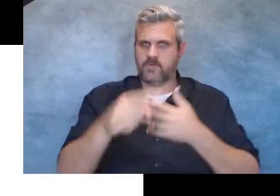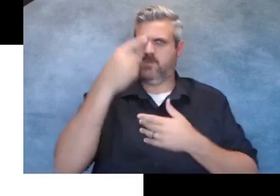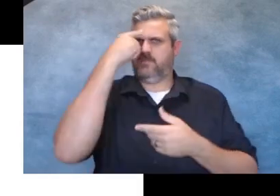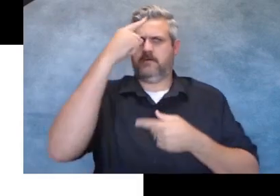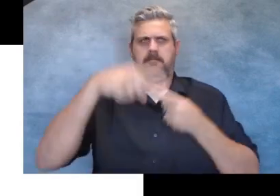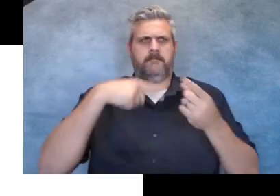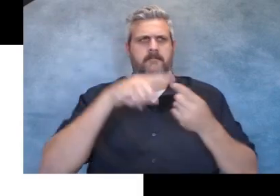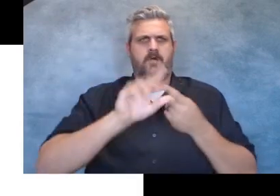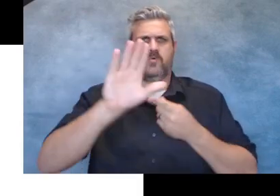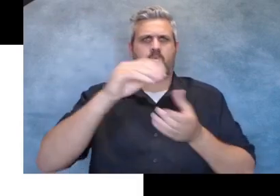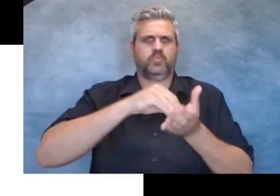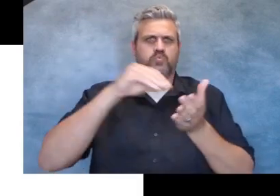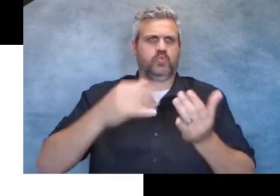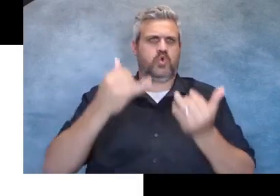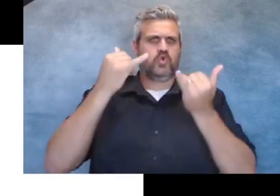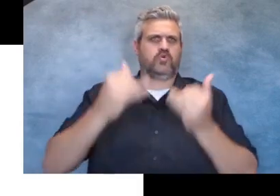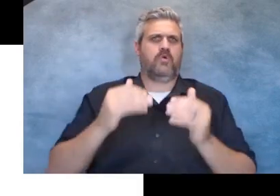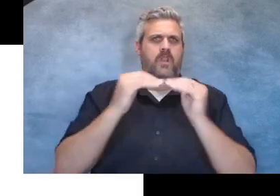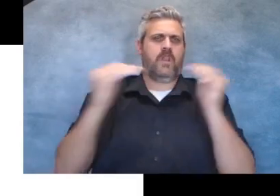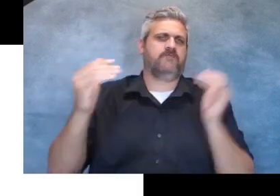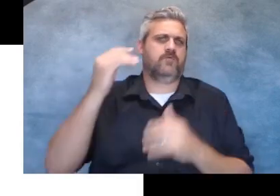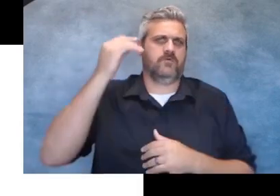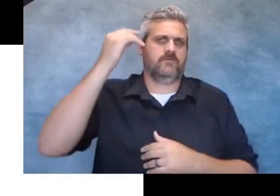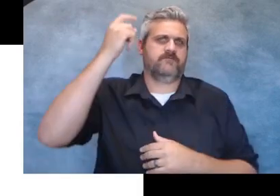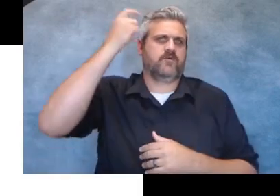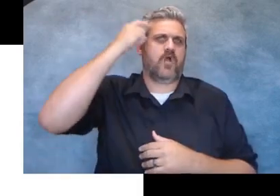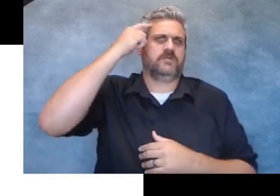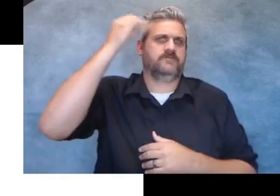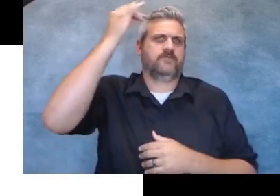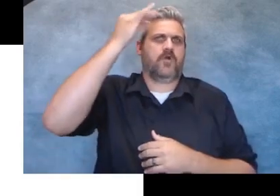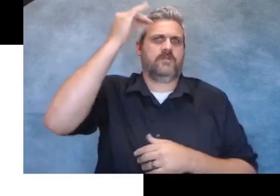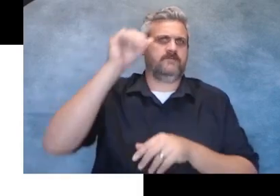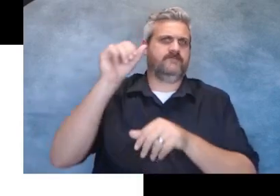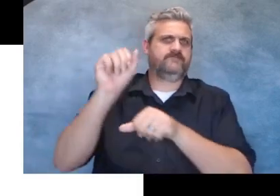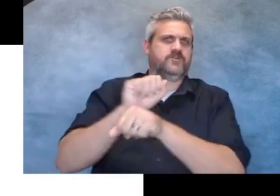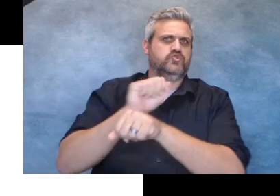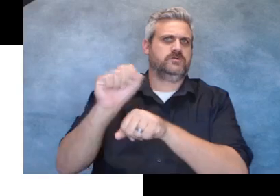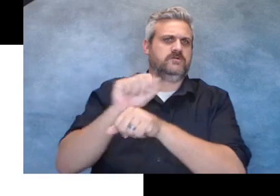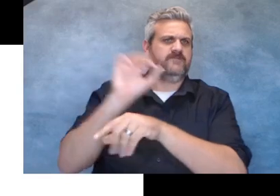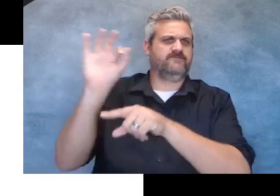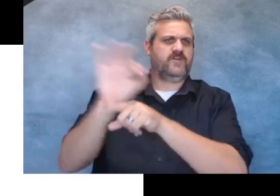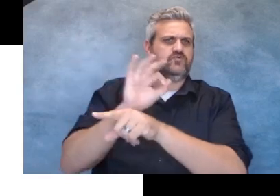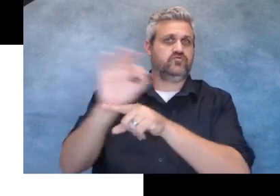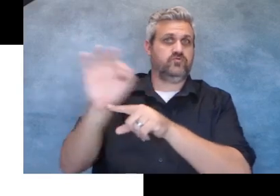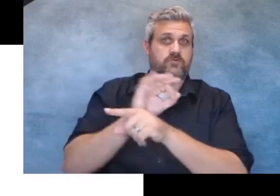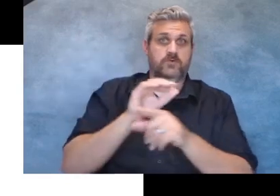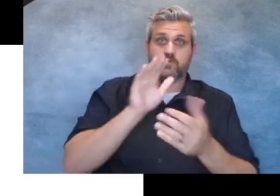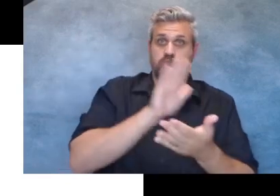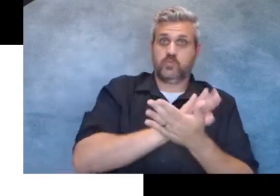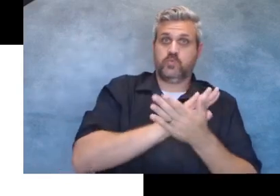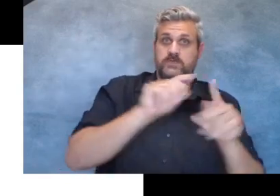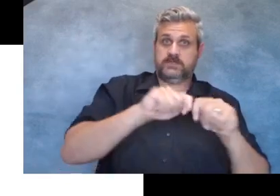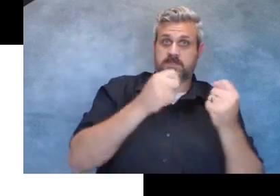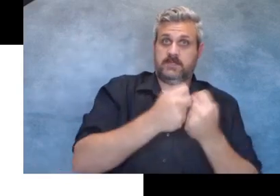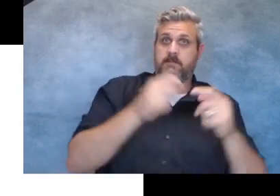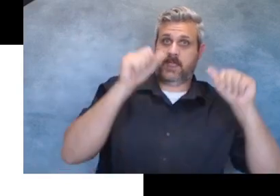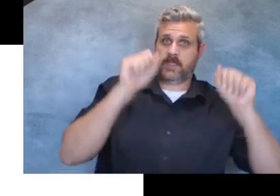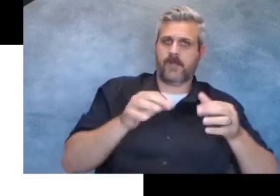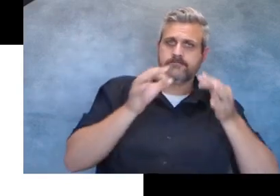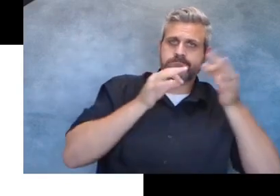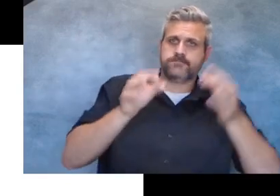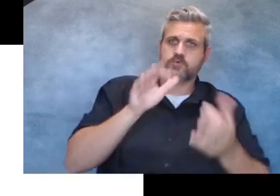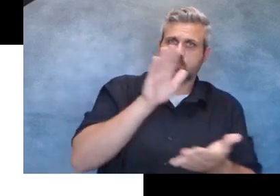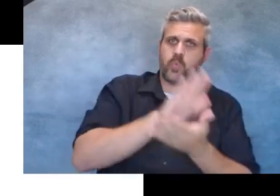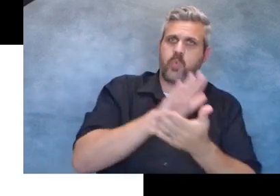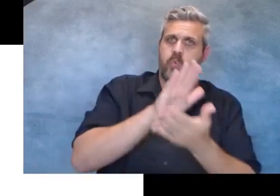student's current level of cognitive functioning. While the school team may be able to explain how this impacts your students' learning at school, you are